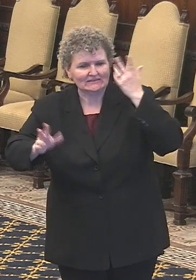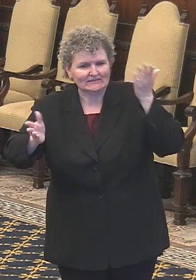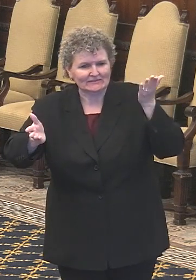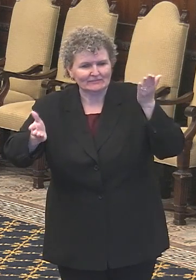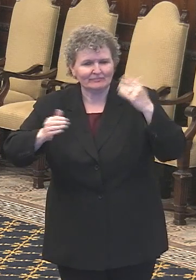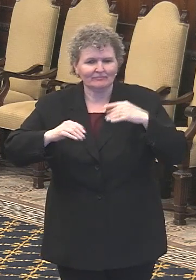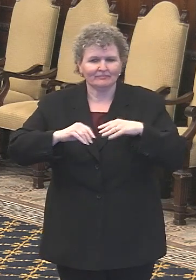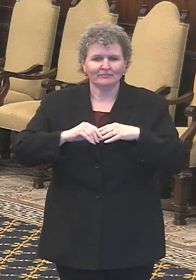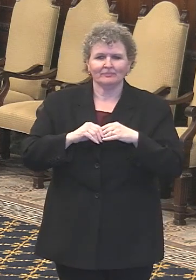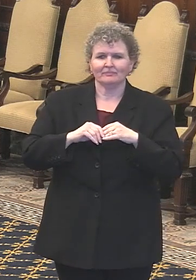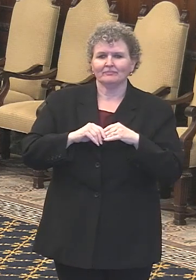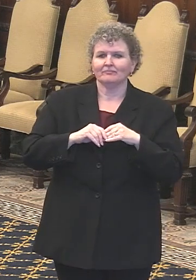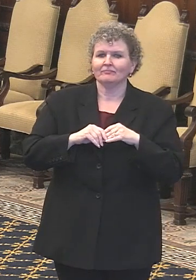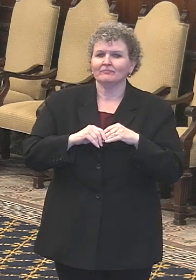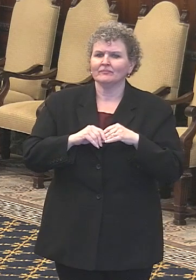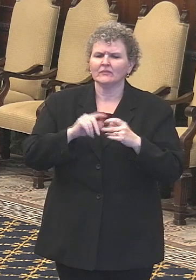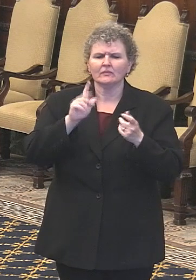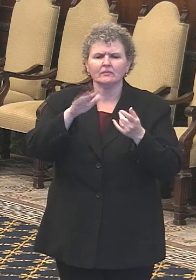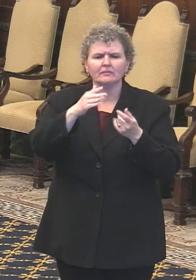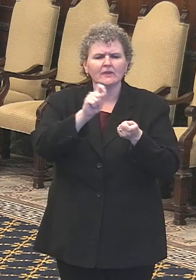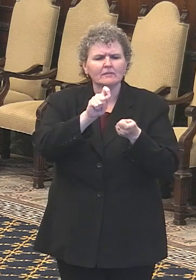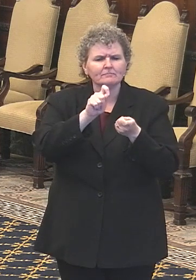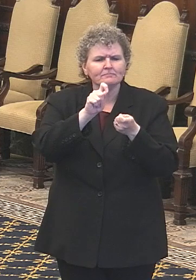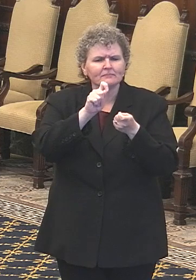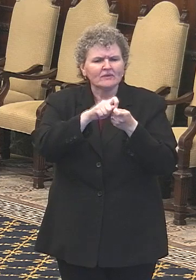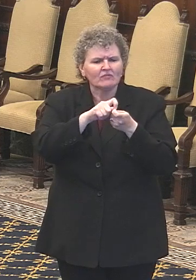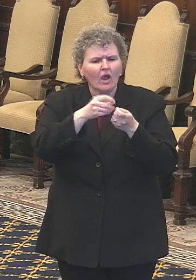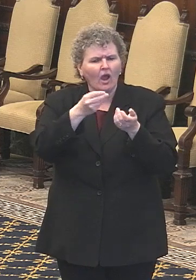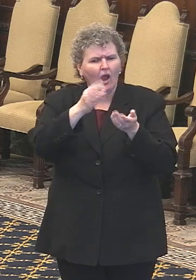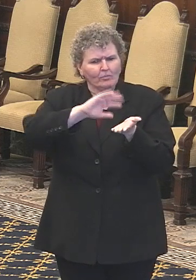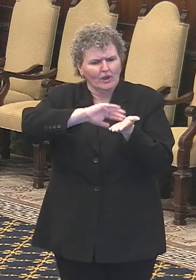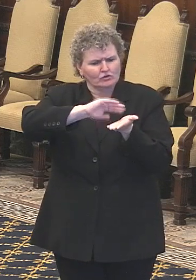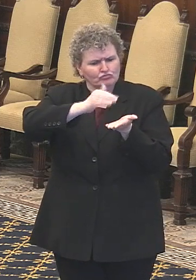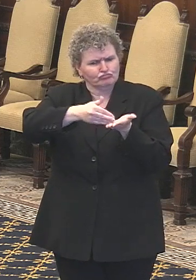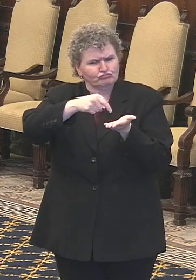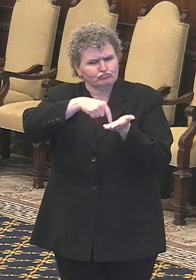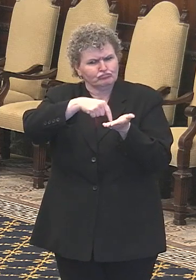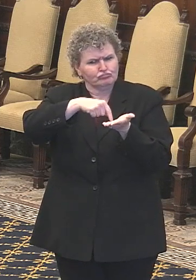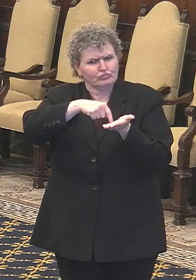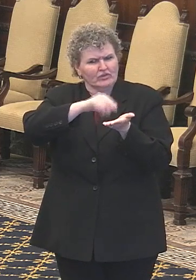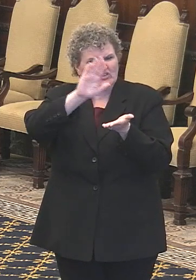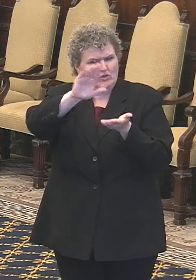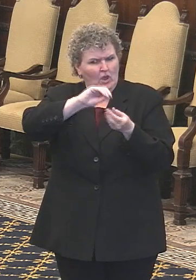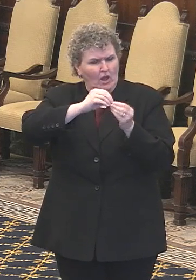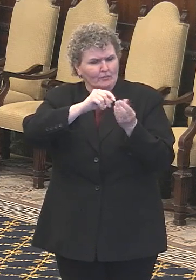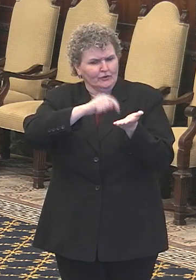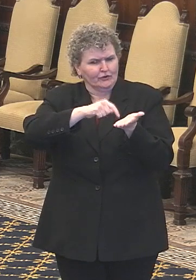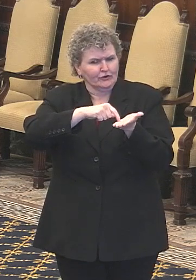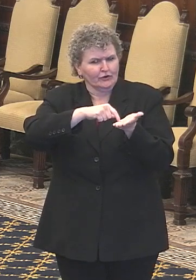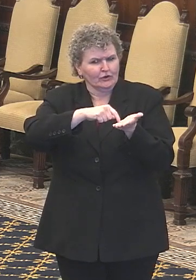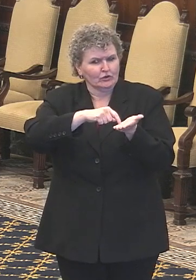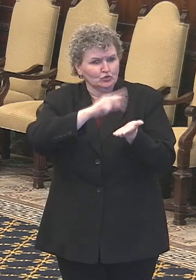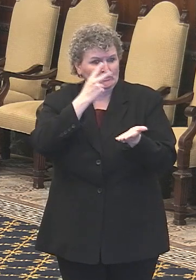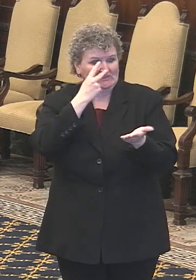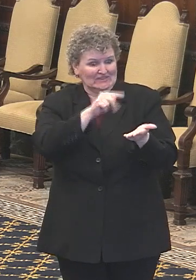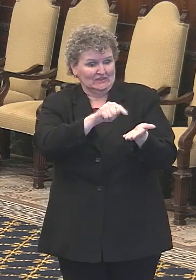who've already asked questions. Hey, everybody. Who is the chief medical officer for the Liacouras Center?